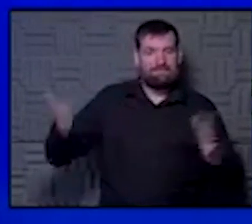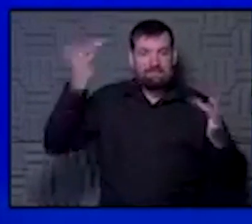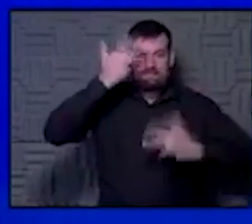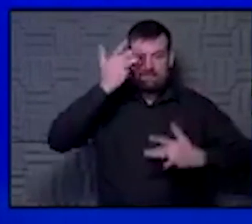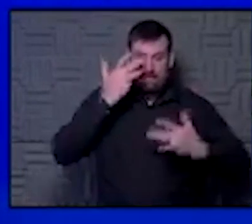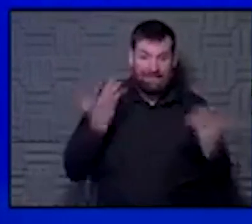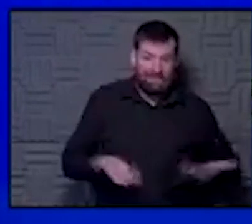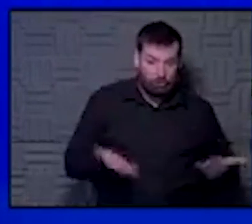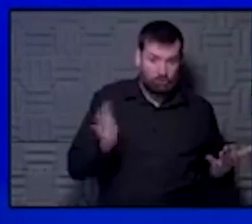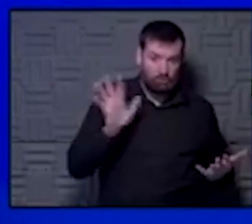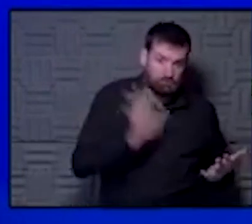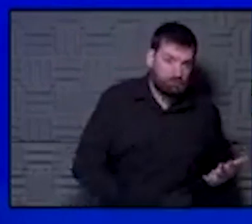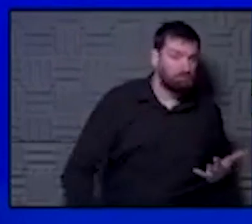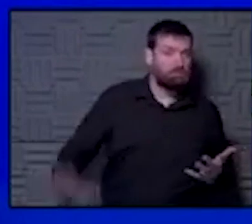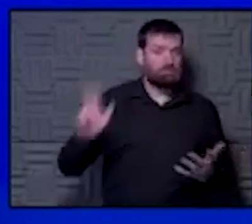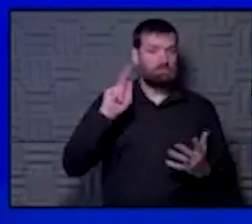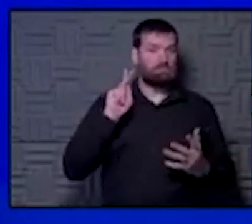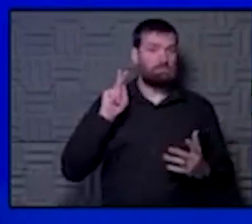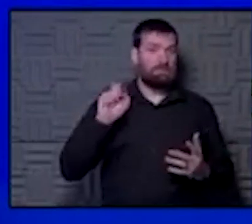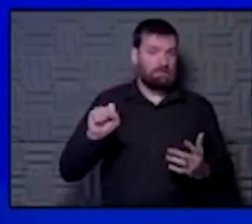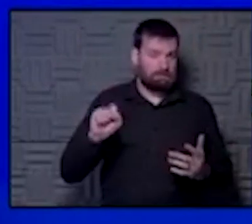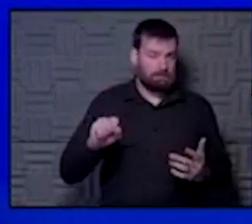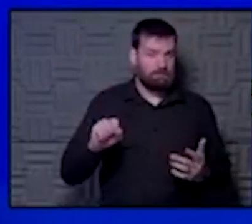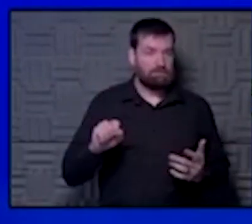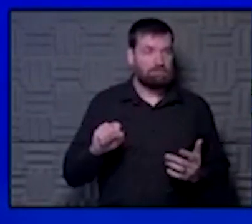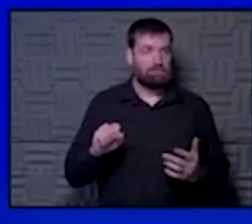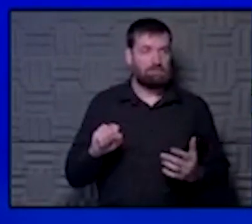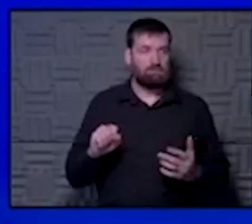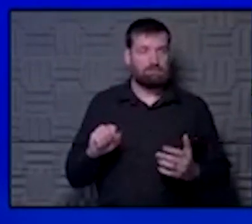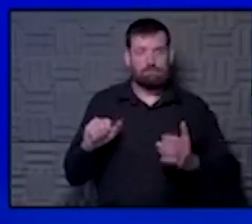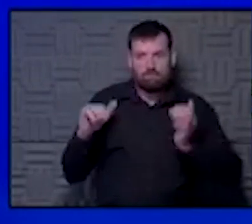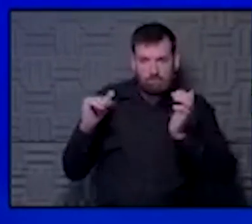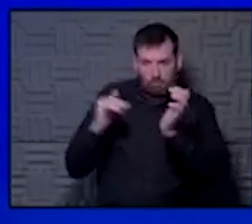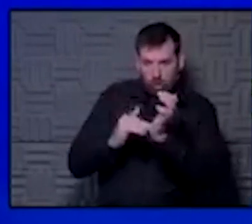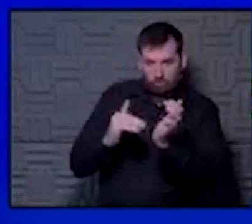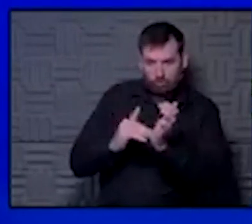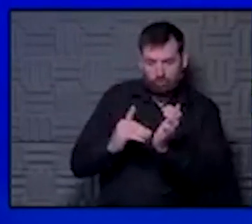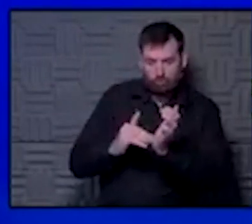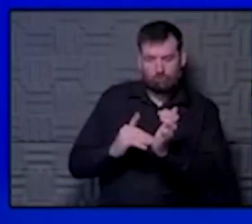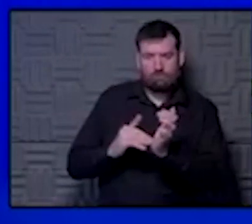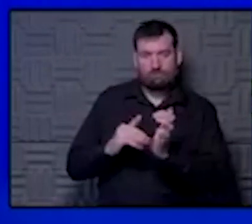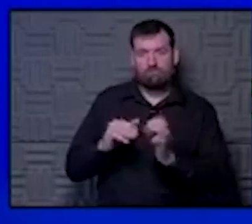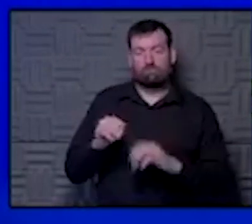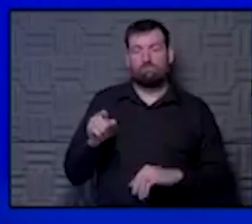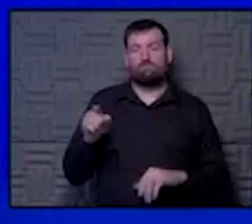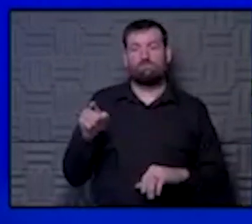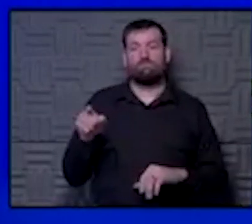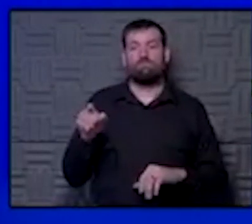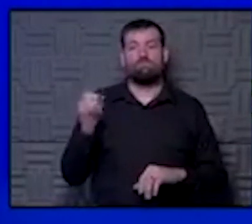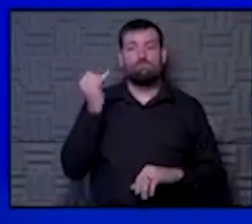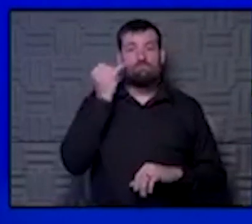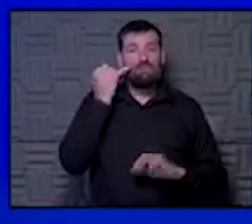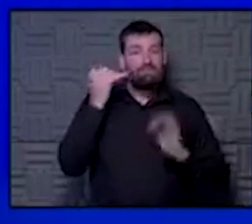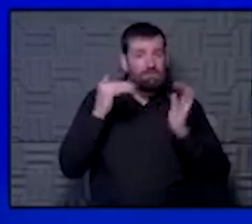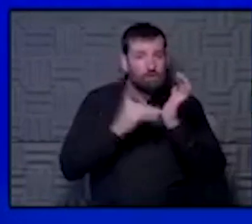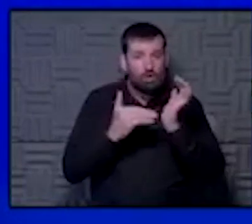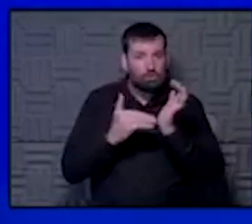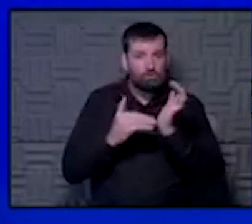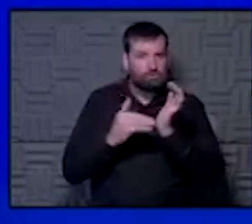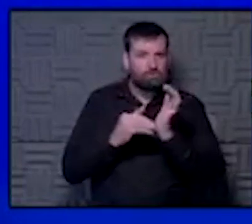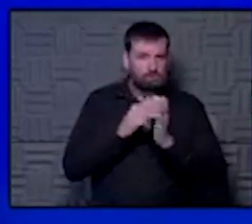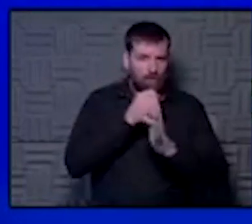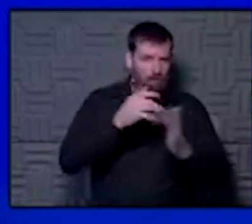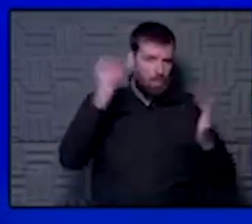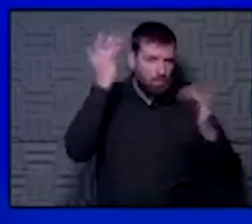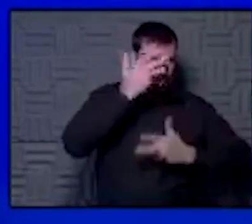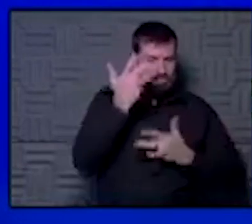and across Kansas and the metro, they're hearing doctors. And they are saying if doctors aren't getting it